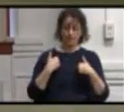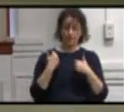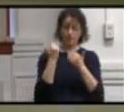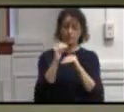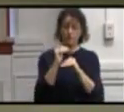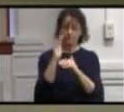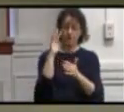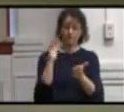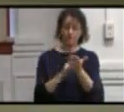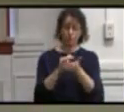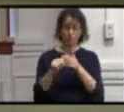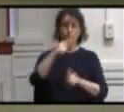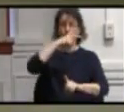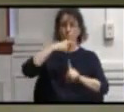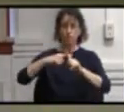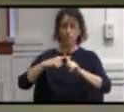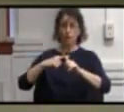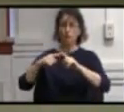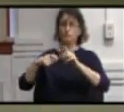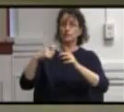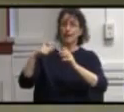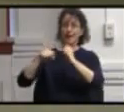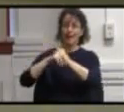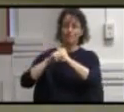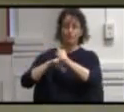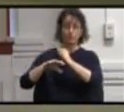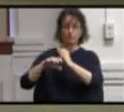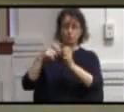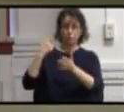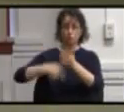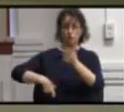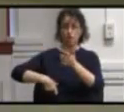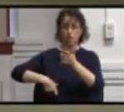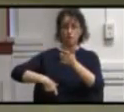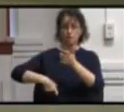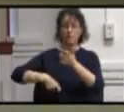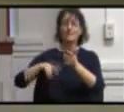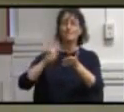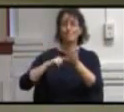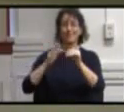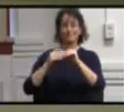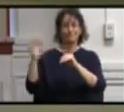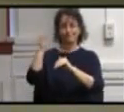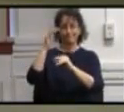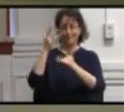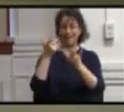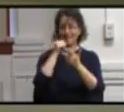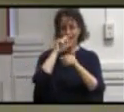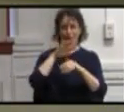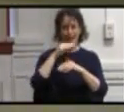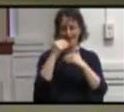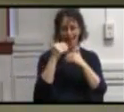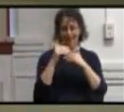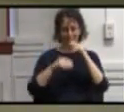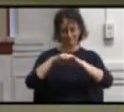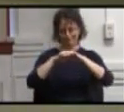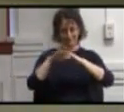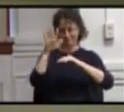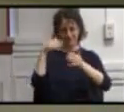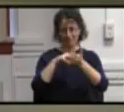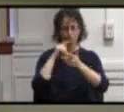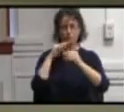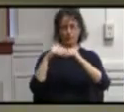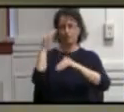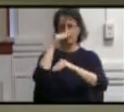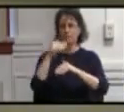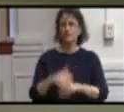the cost of advertising, right? Correct. So that's why it's kind of exceeded that $5,000 limit. Okay.